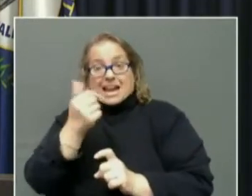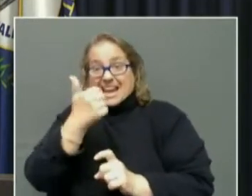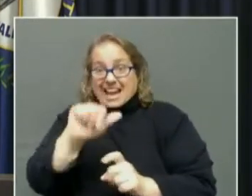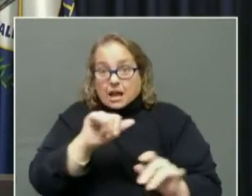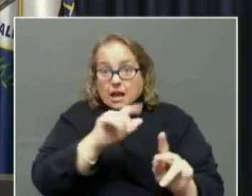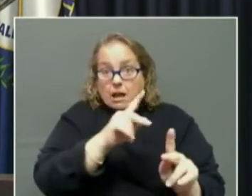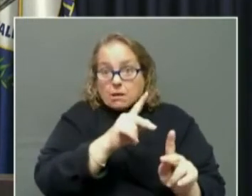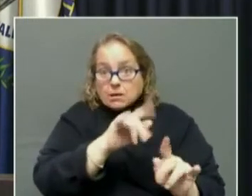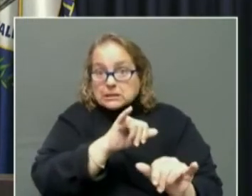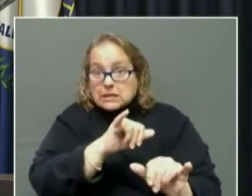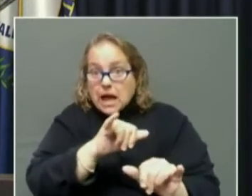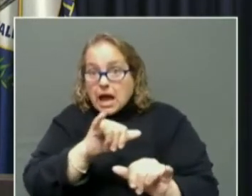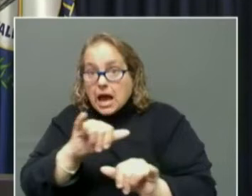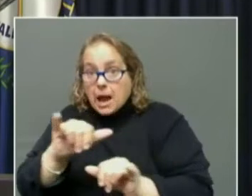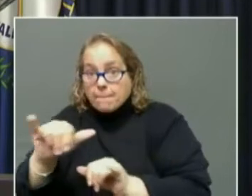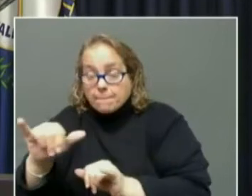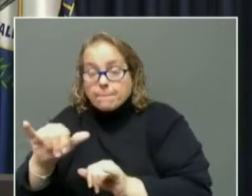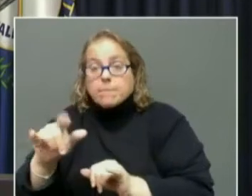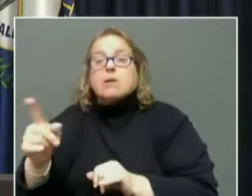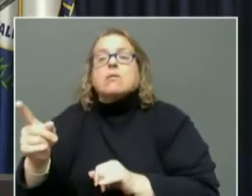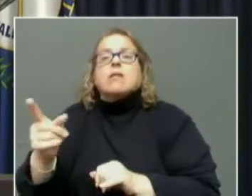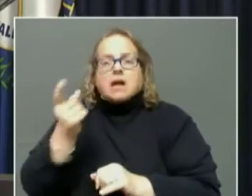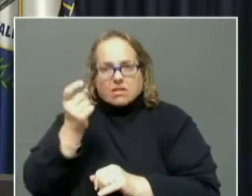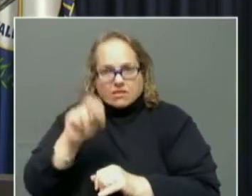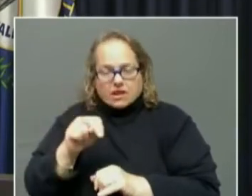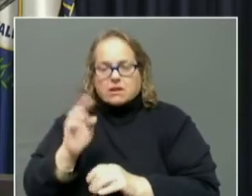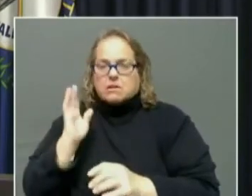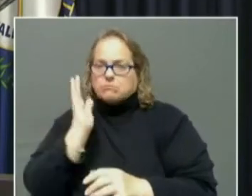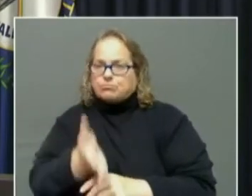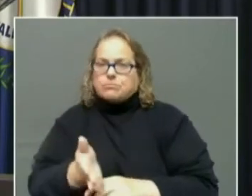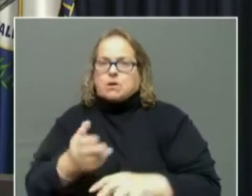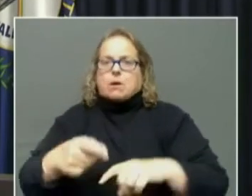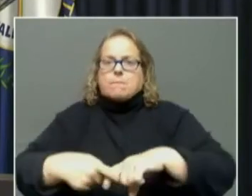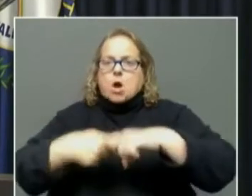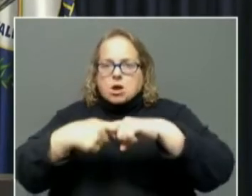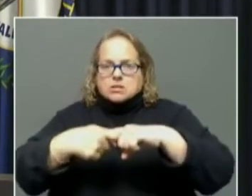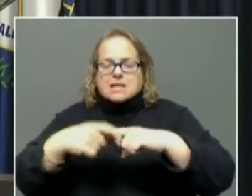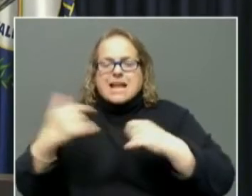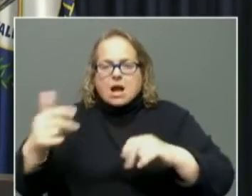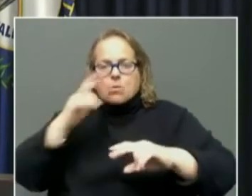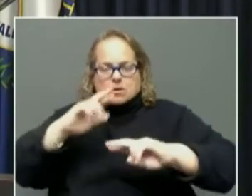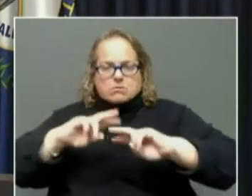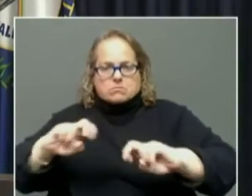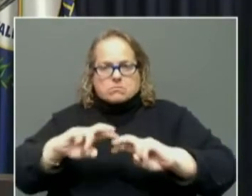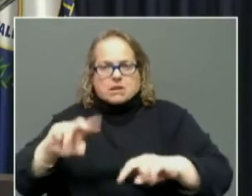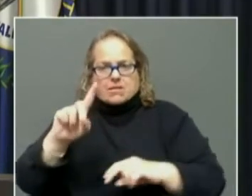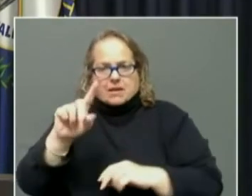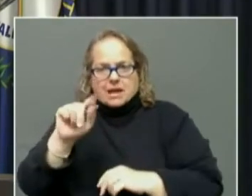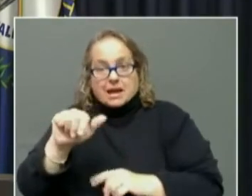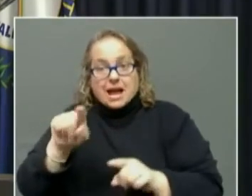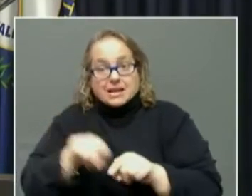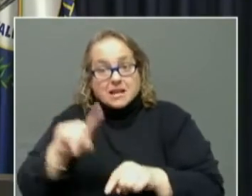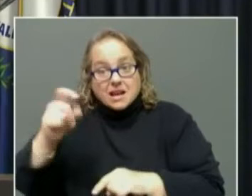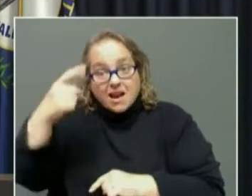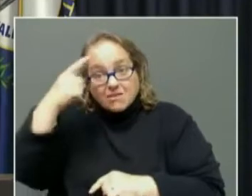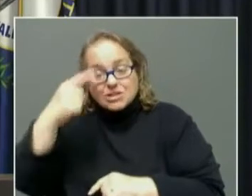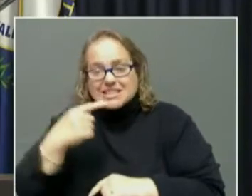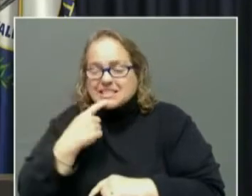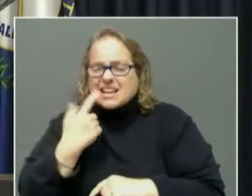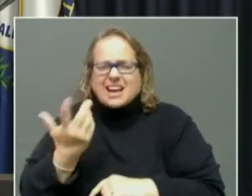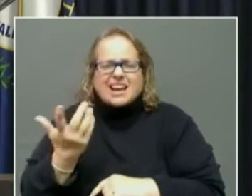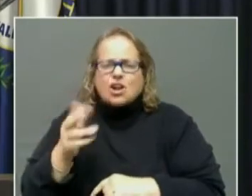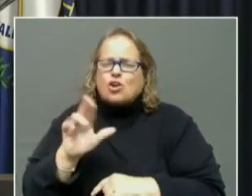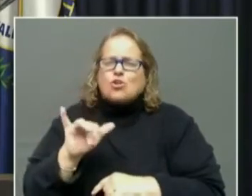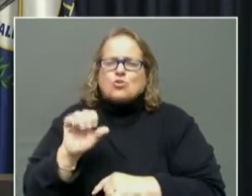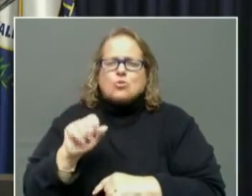with AstraZeneca, they inserted a pause, and now they'll look at that data. And as the governor said, it's relative risk you have to determine. There